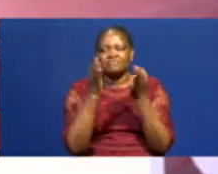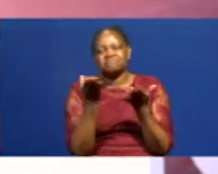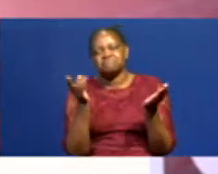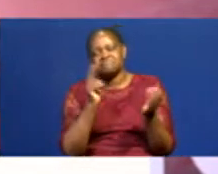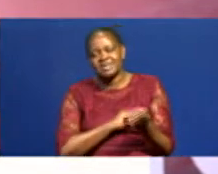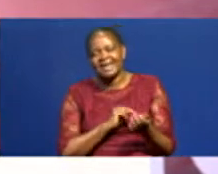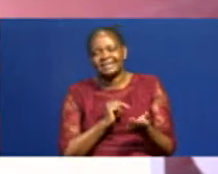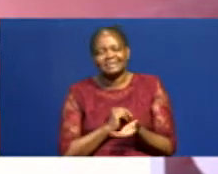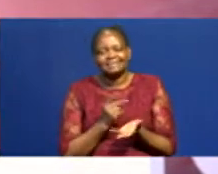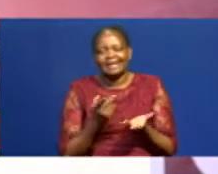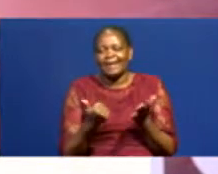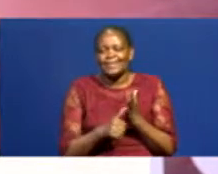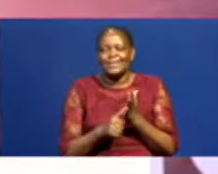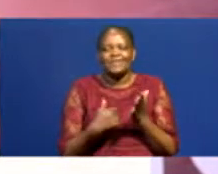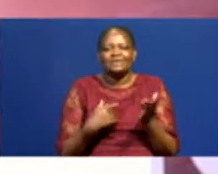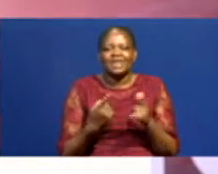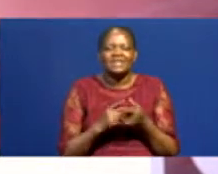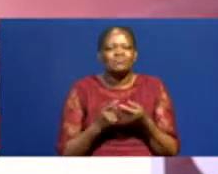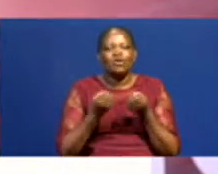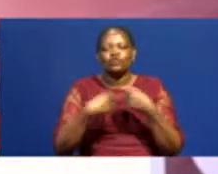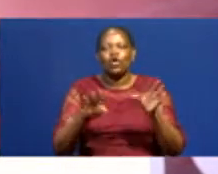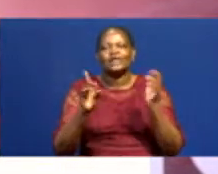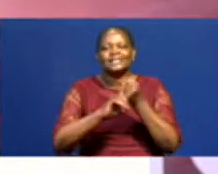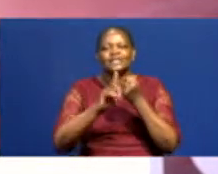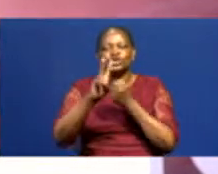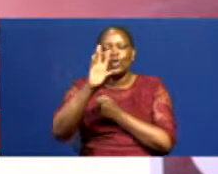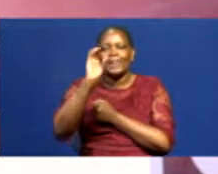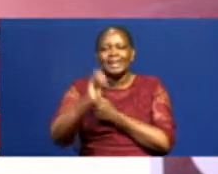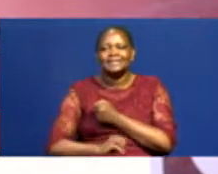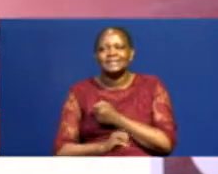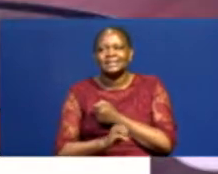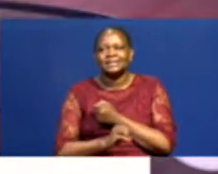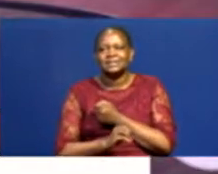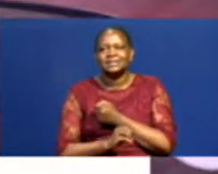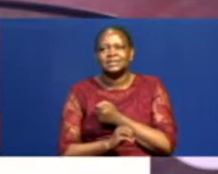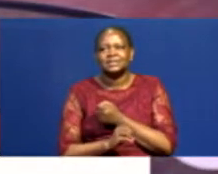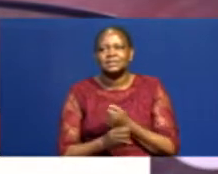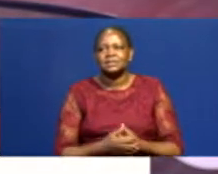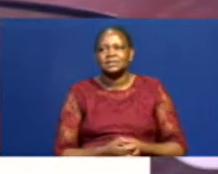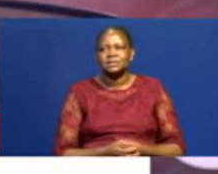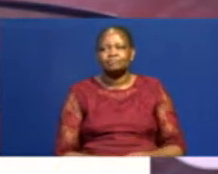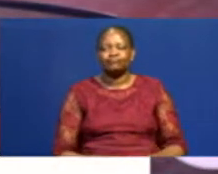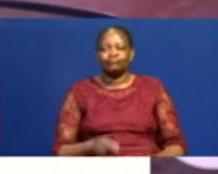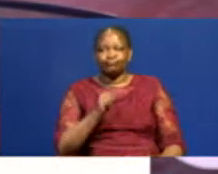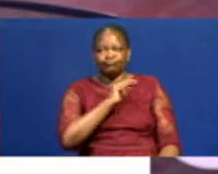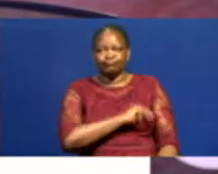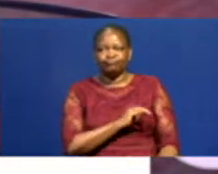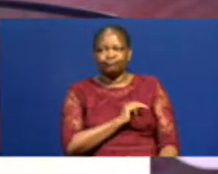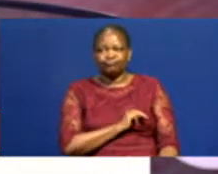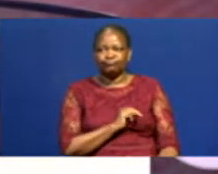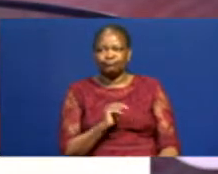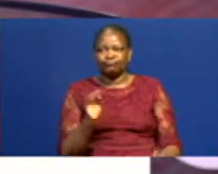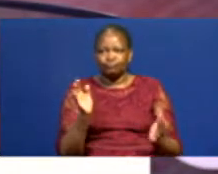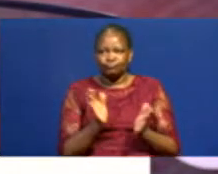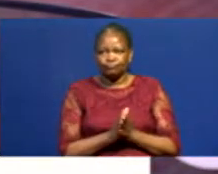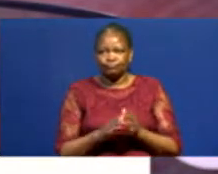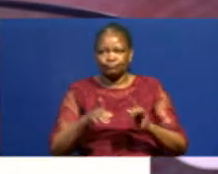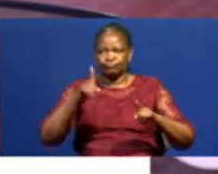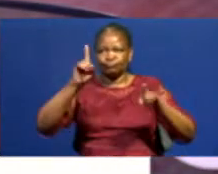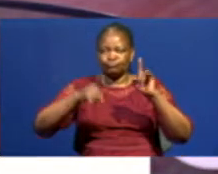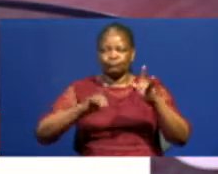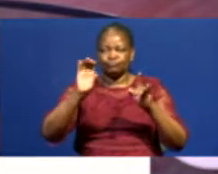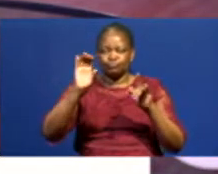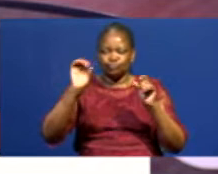is threatened, we have naturally lost 62% of urban nature and biodiversity